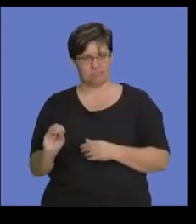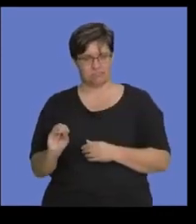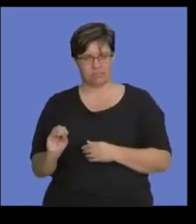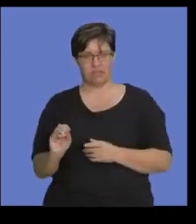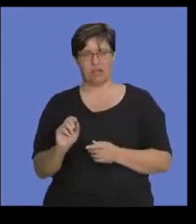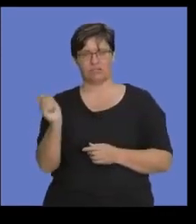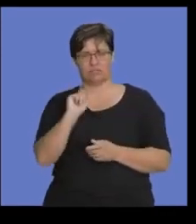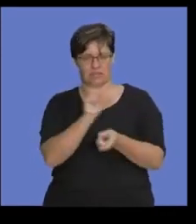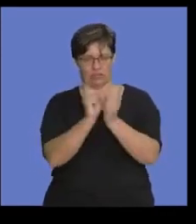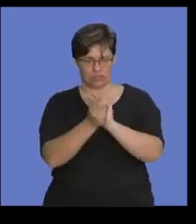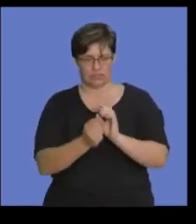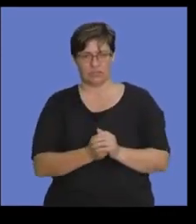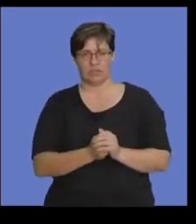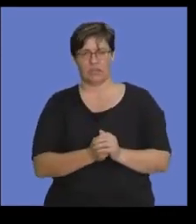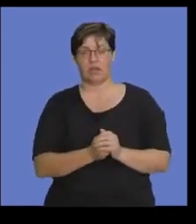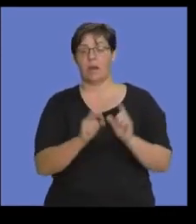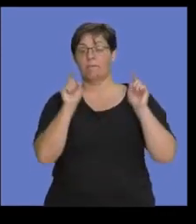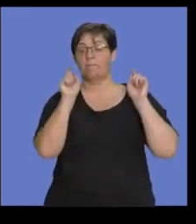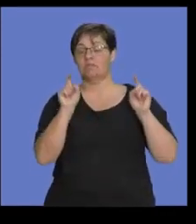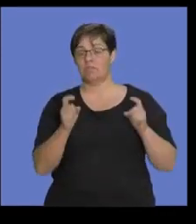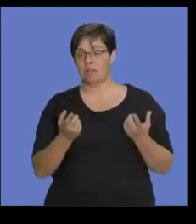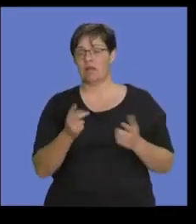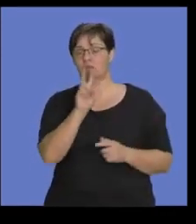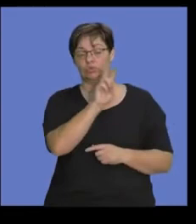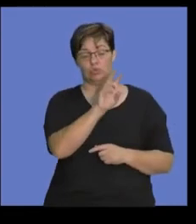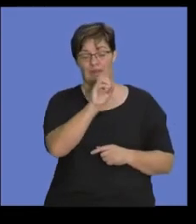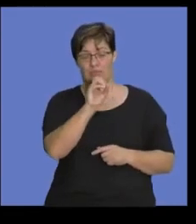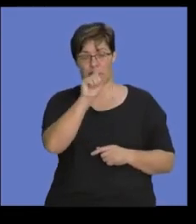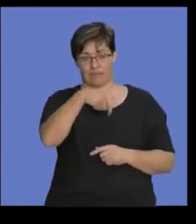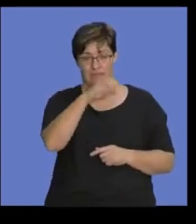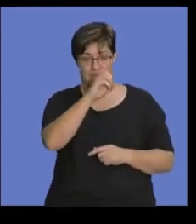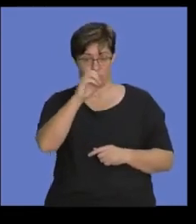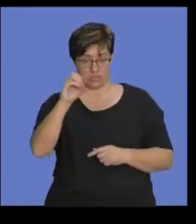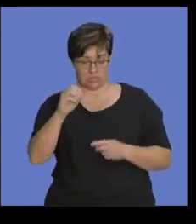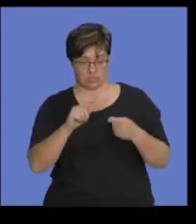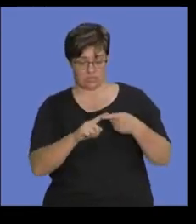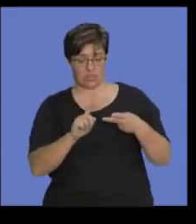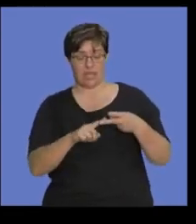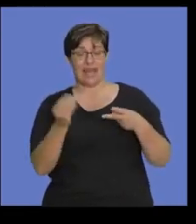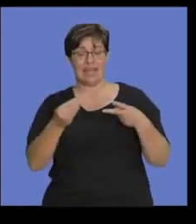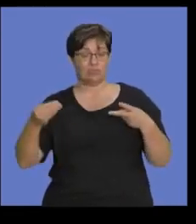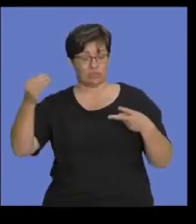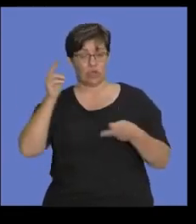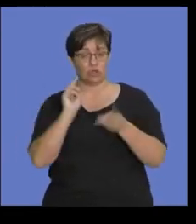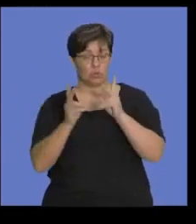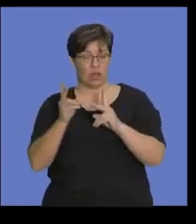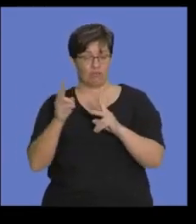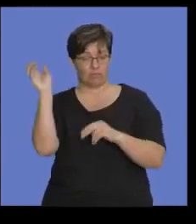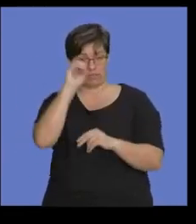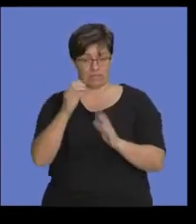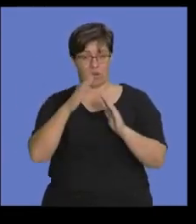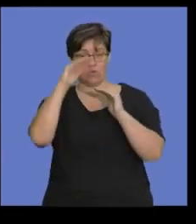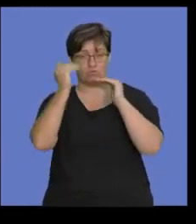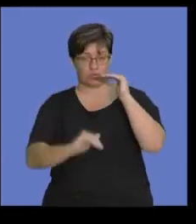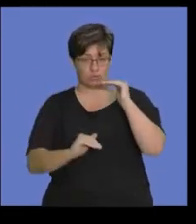me just change my pen. The principal amount is 200,000. My interest is 12% on